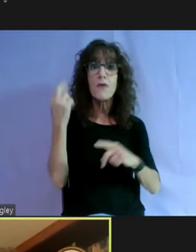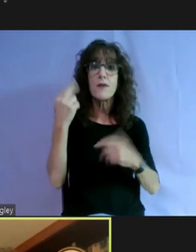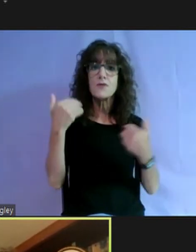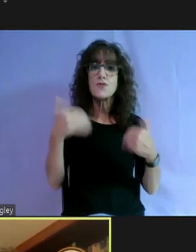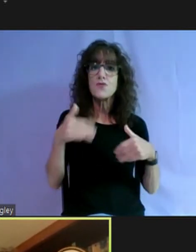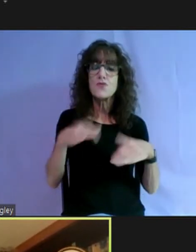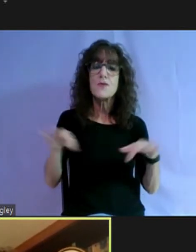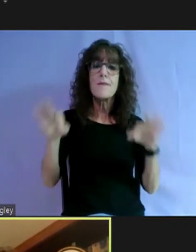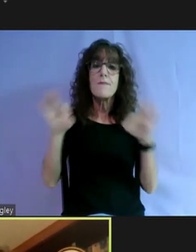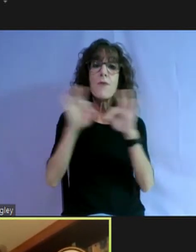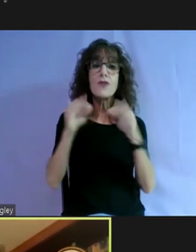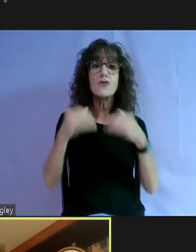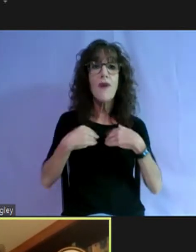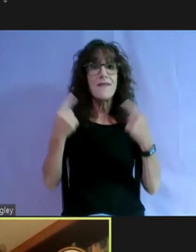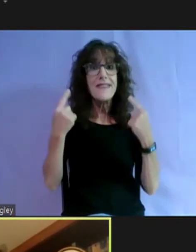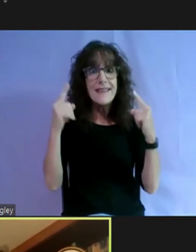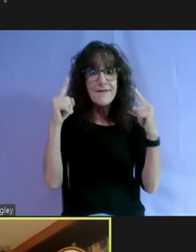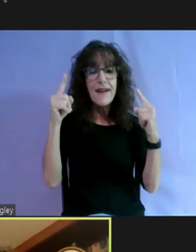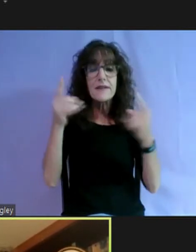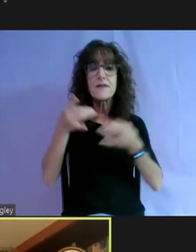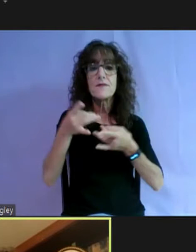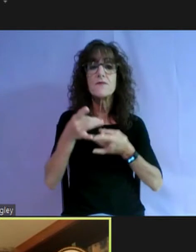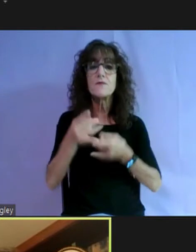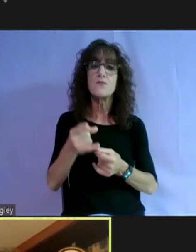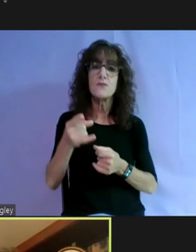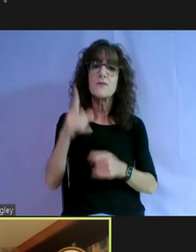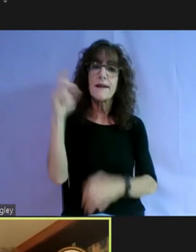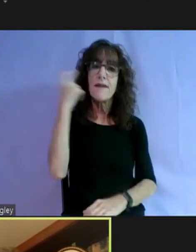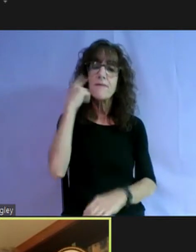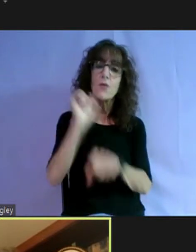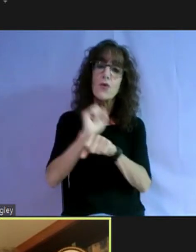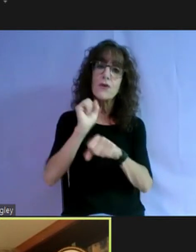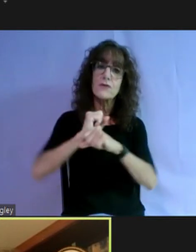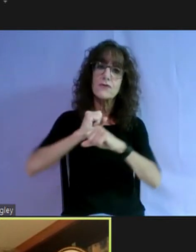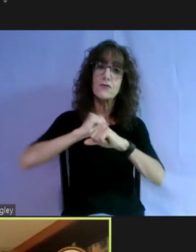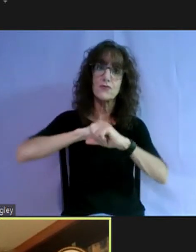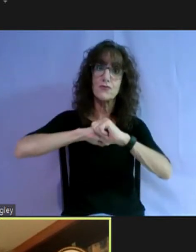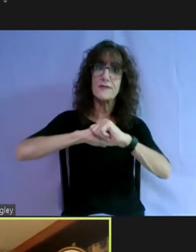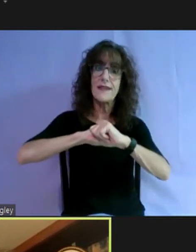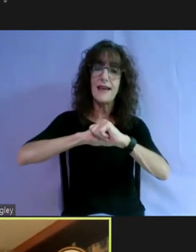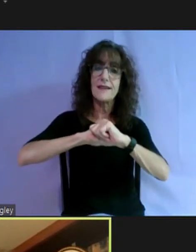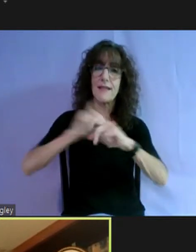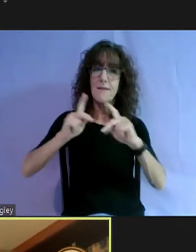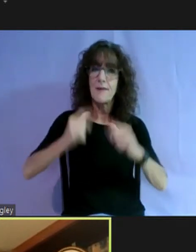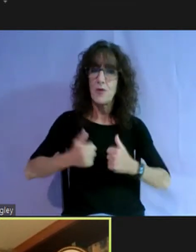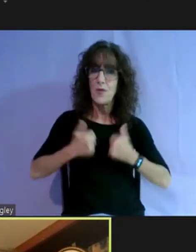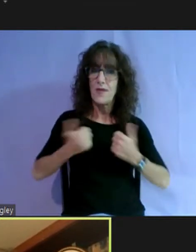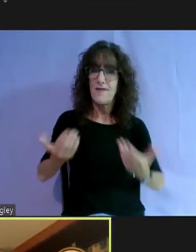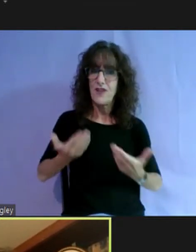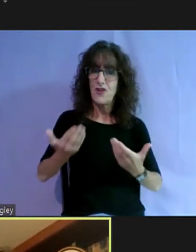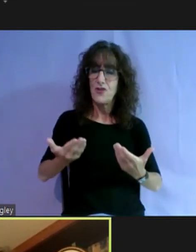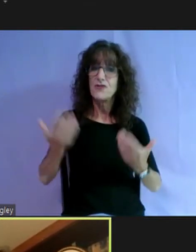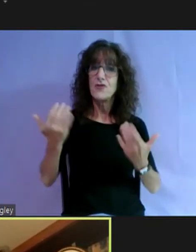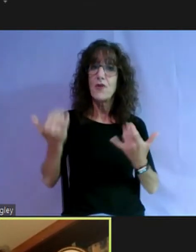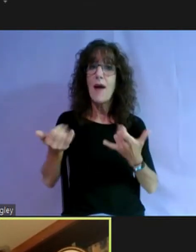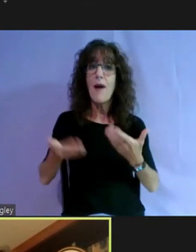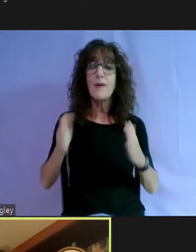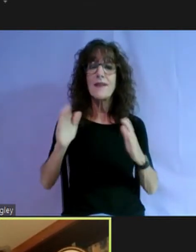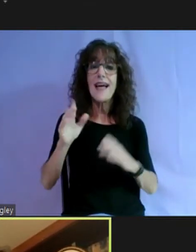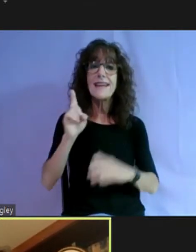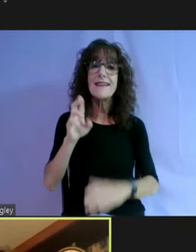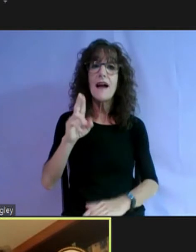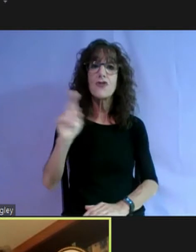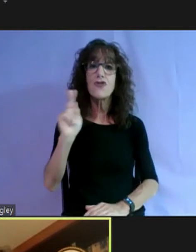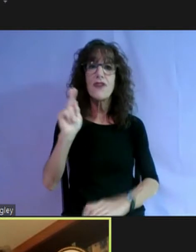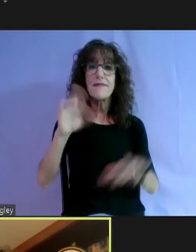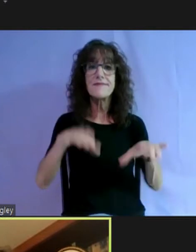to have effective, efficient government working to protect the residents. So with that, I will turn it over to Dr. K,